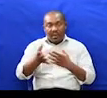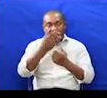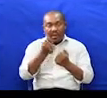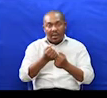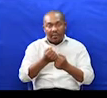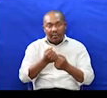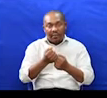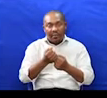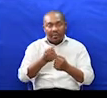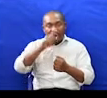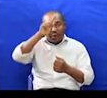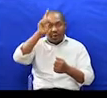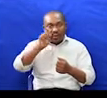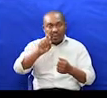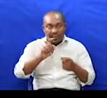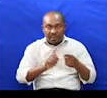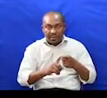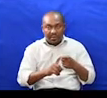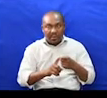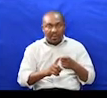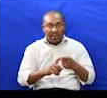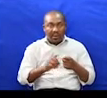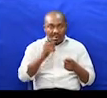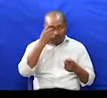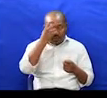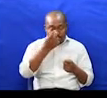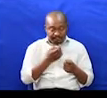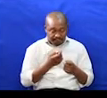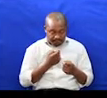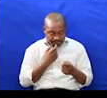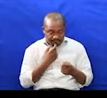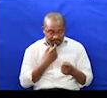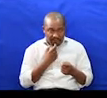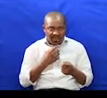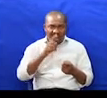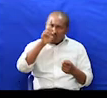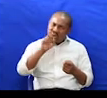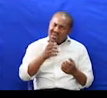question. What is, ask yourself, what is atom?